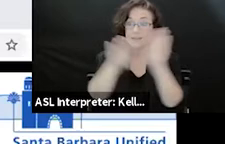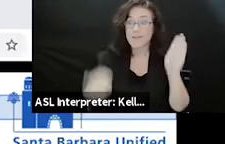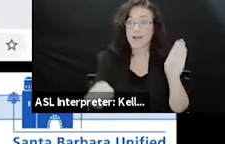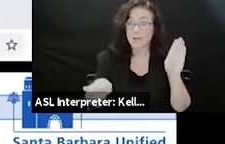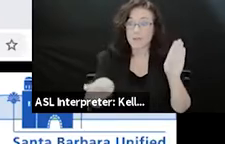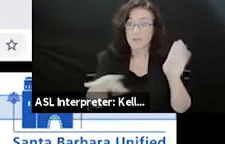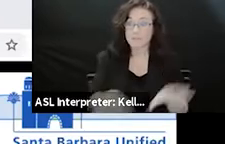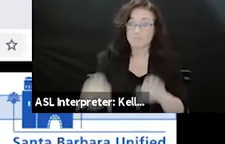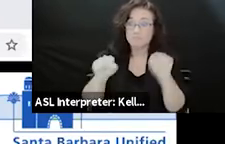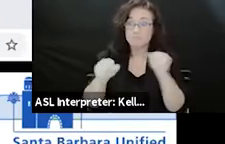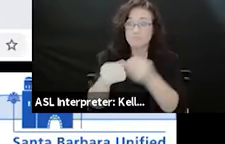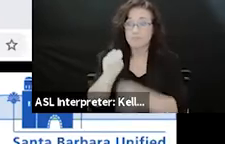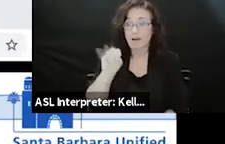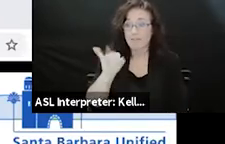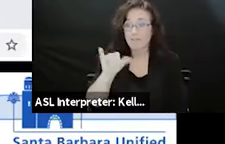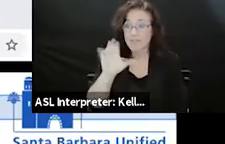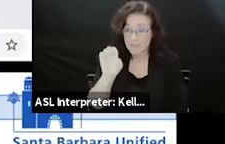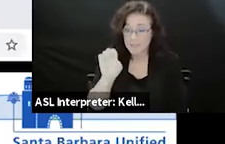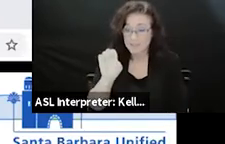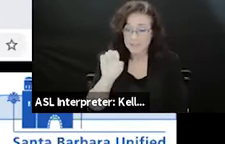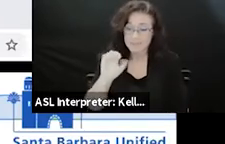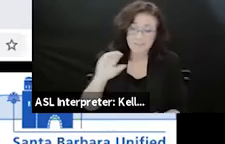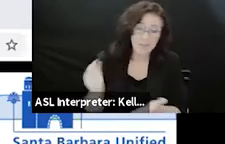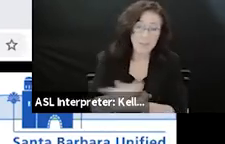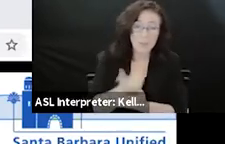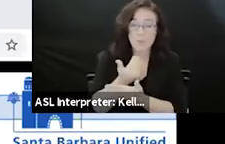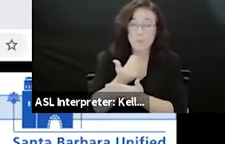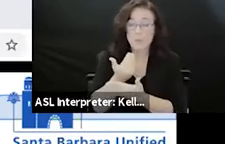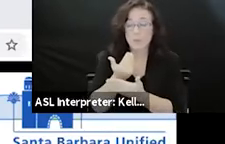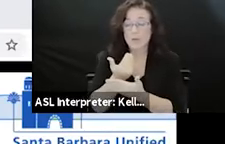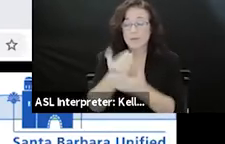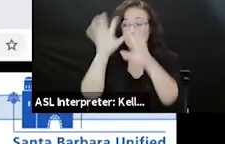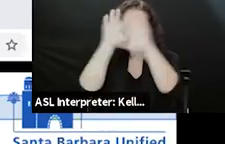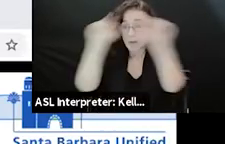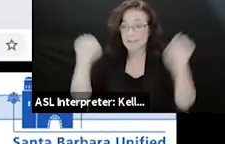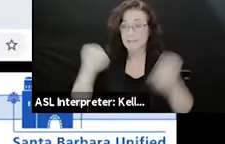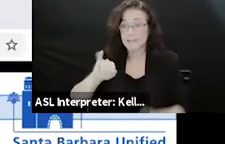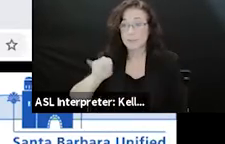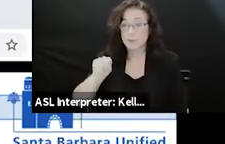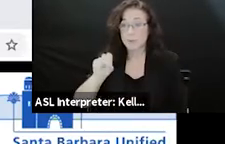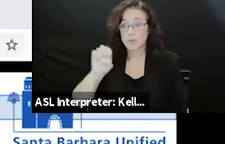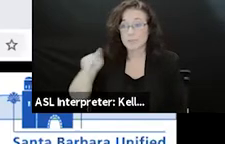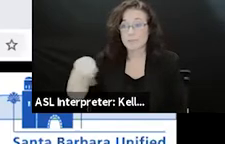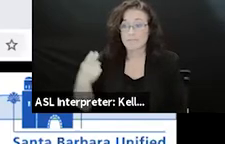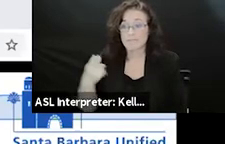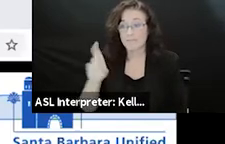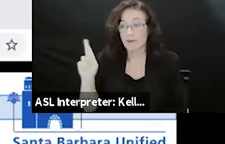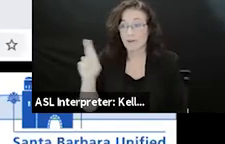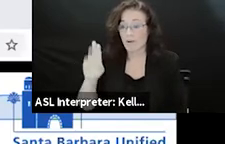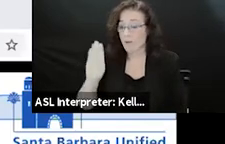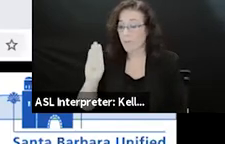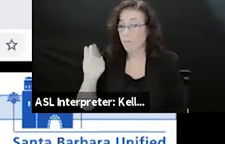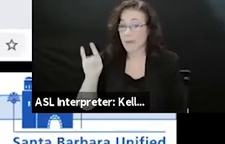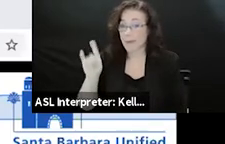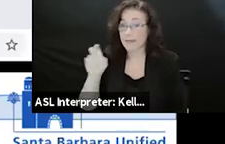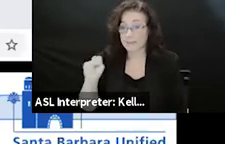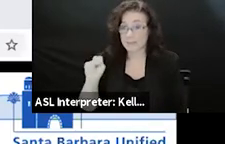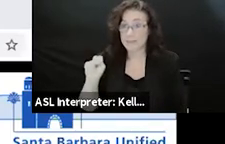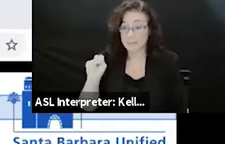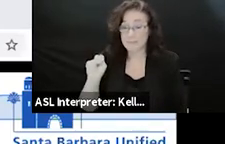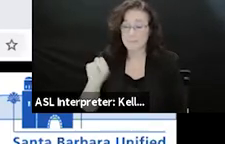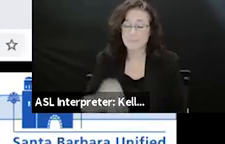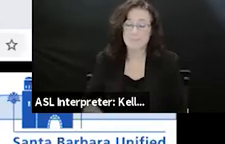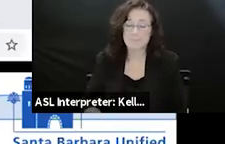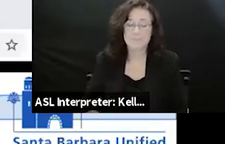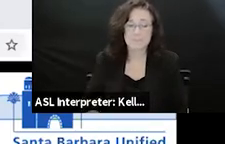of our new united states president joseph r biden and as we had asked many of our